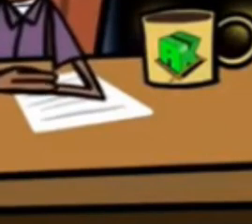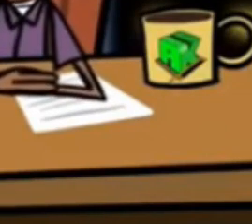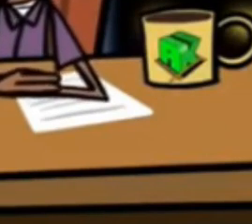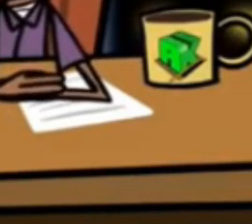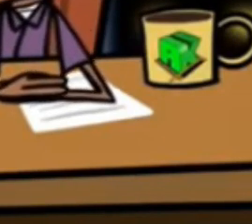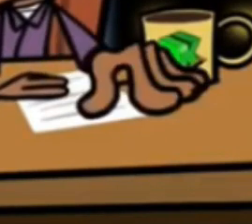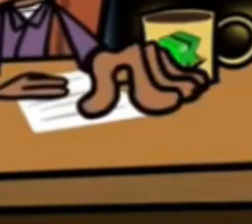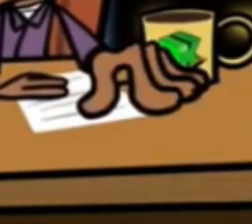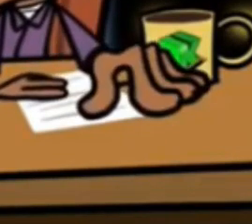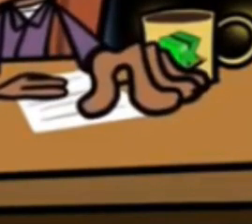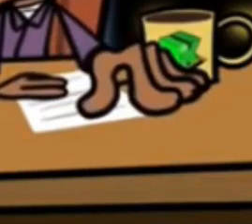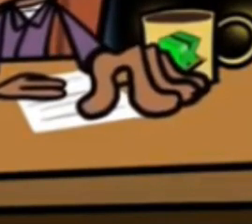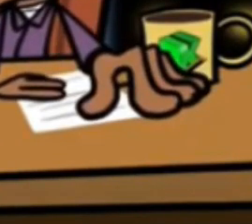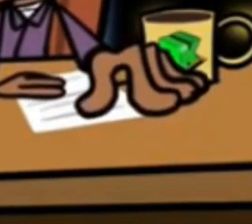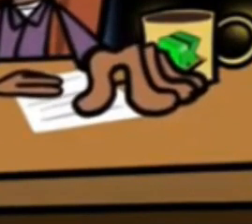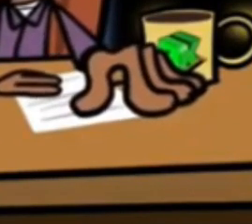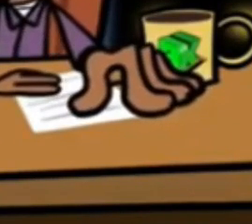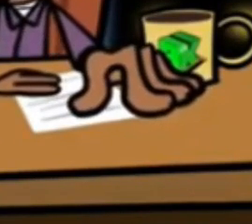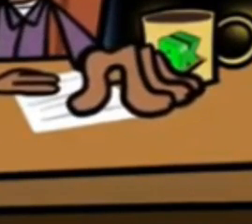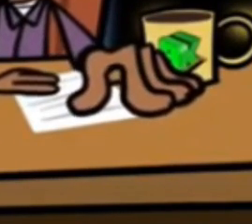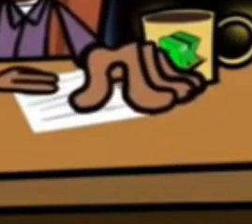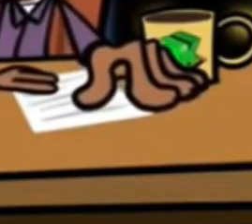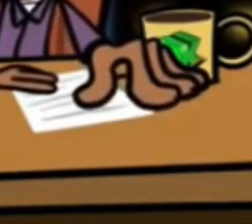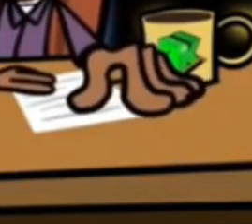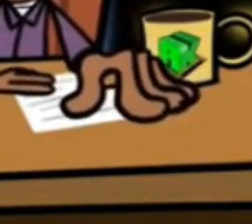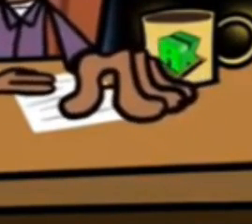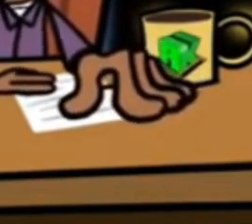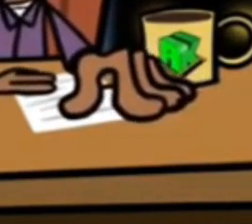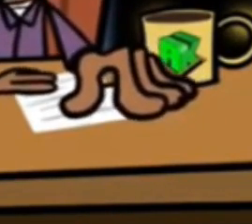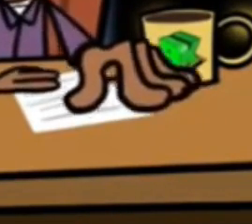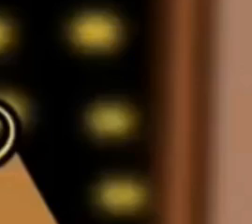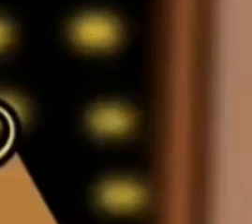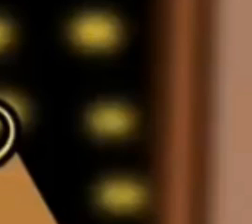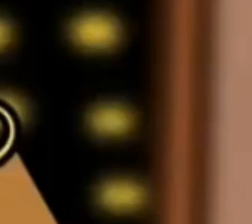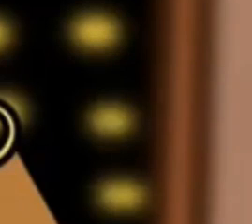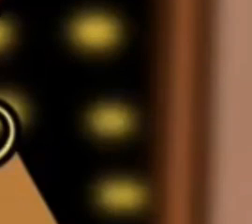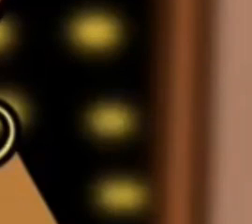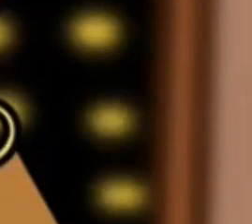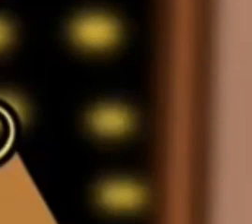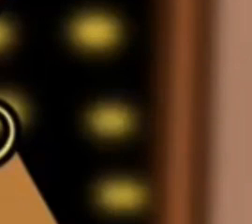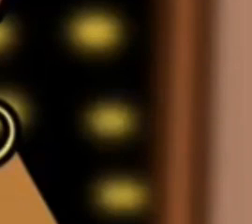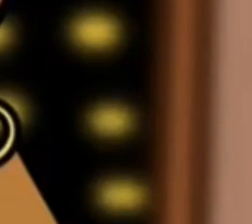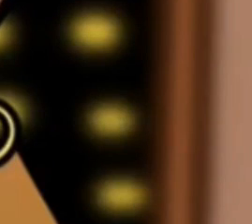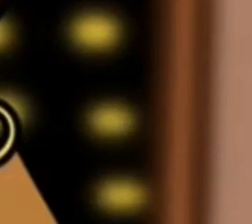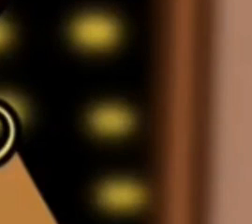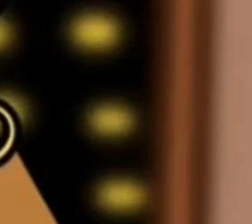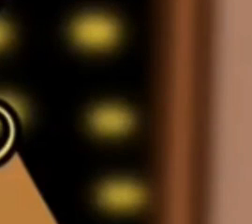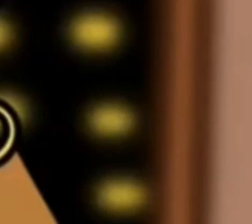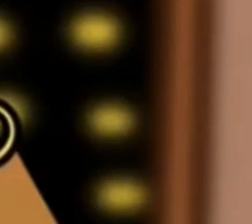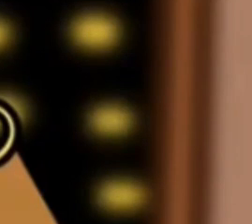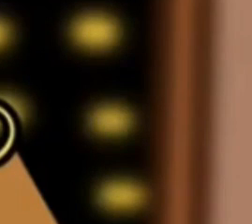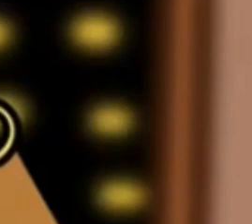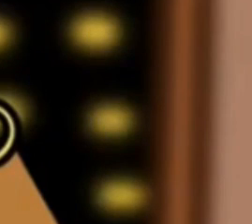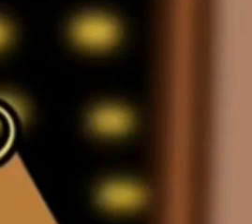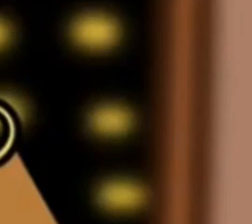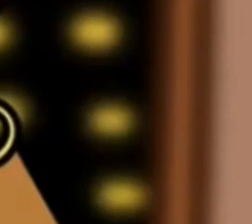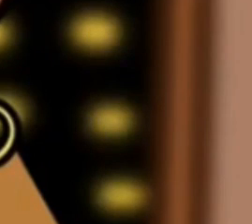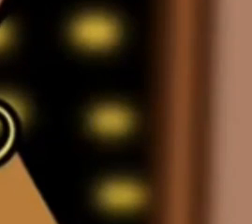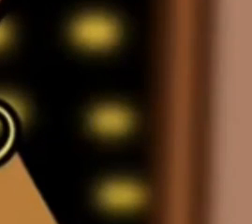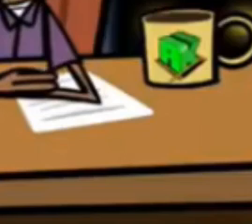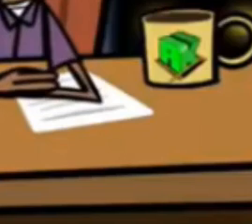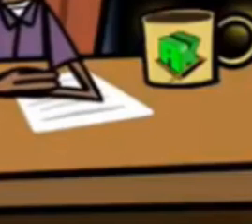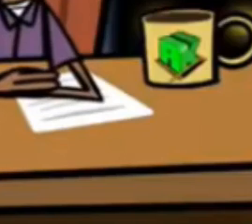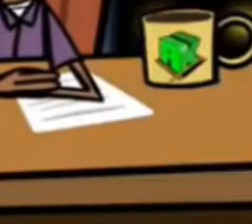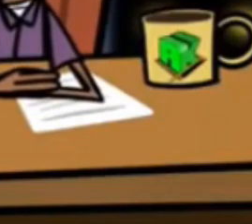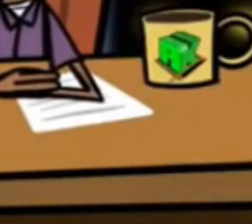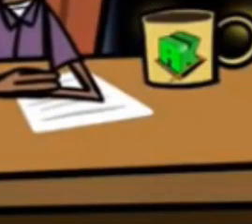a breakdown of those infected and those who showed symptoms. Presently, as at today, April